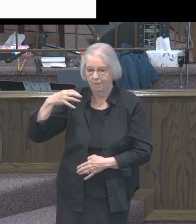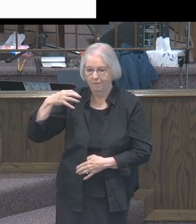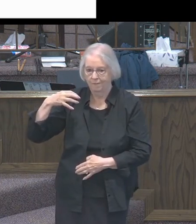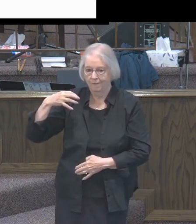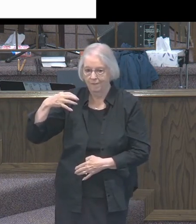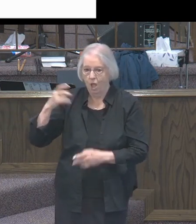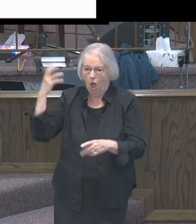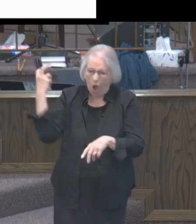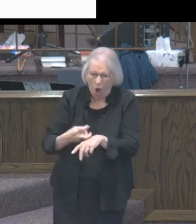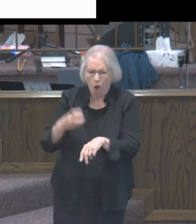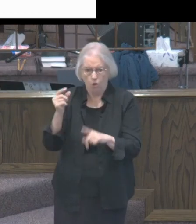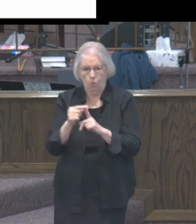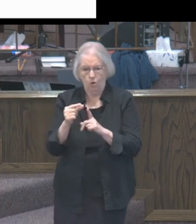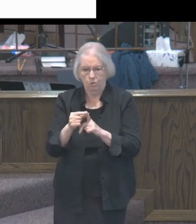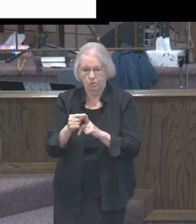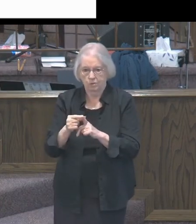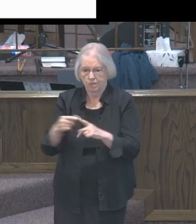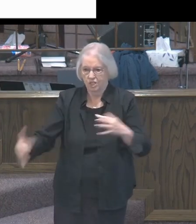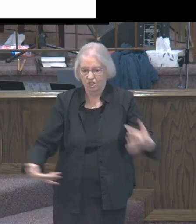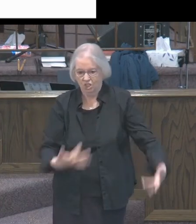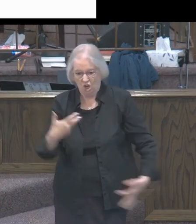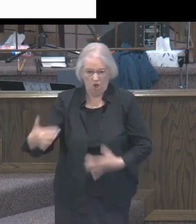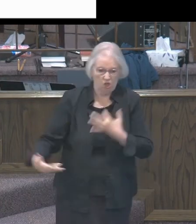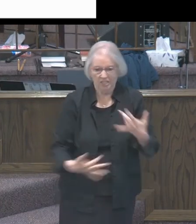pours forth foolishness.